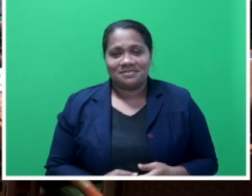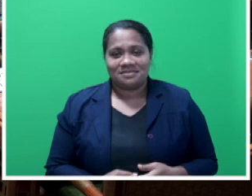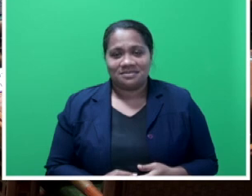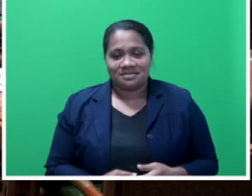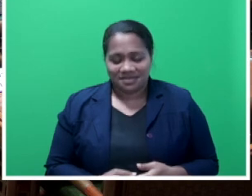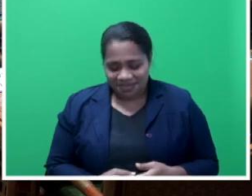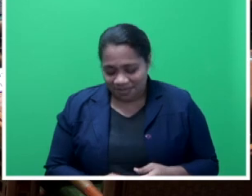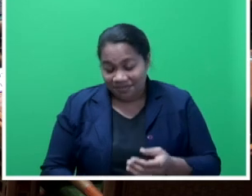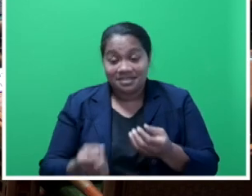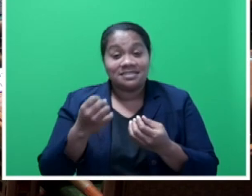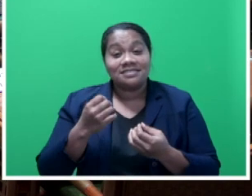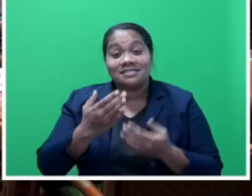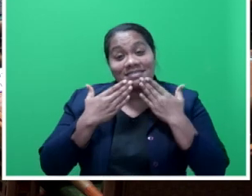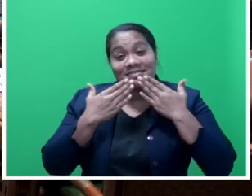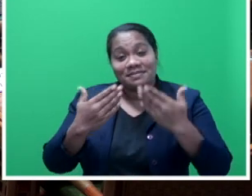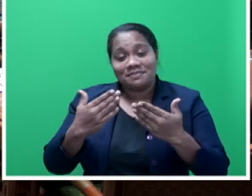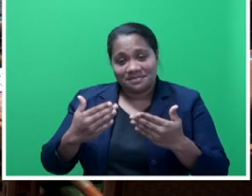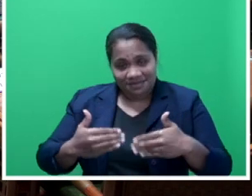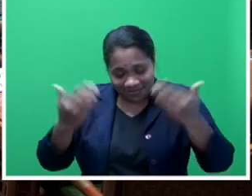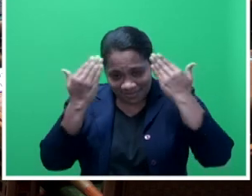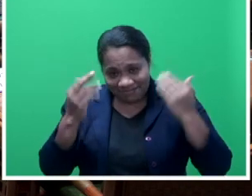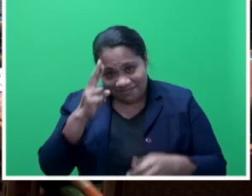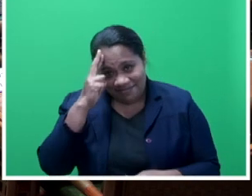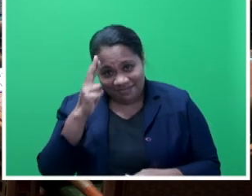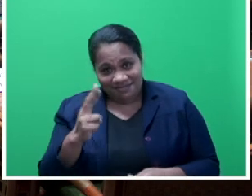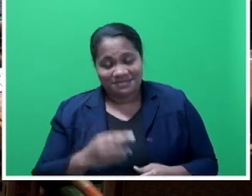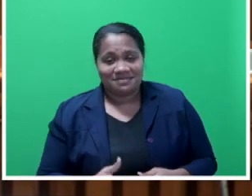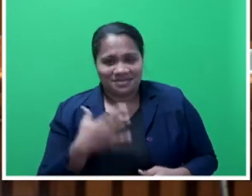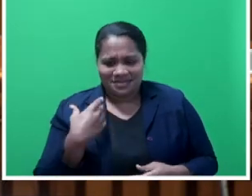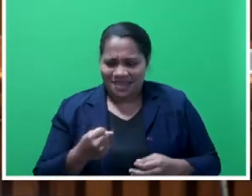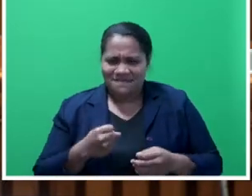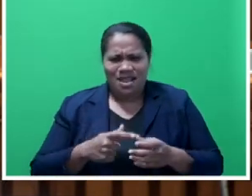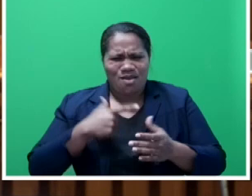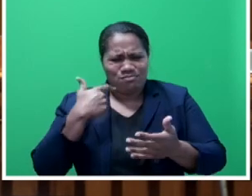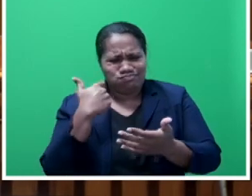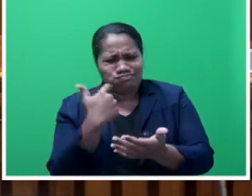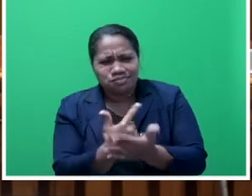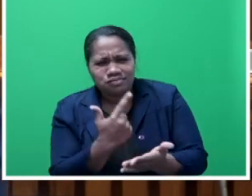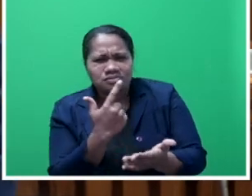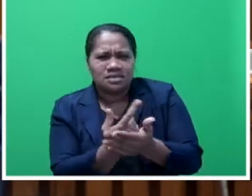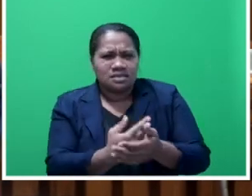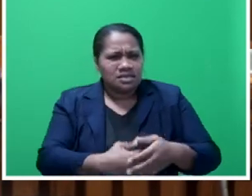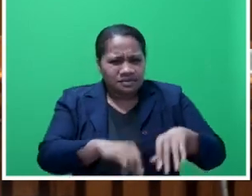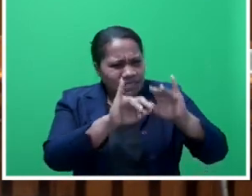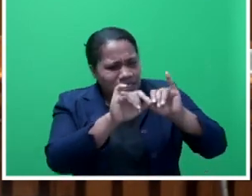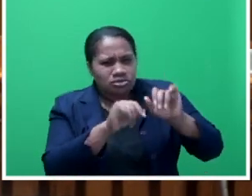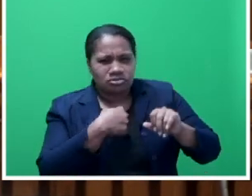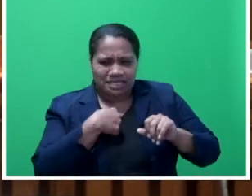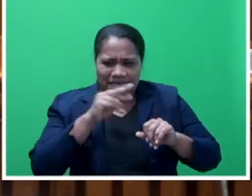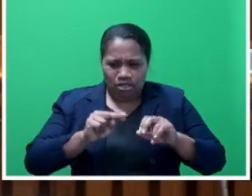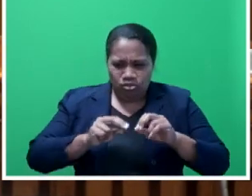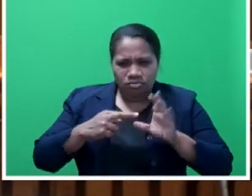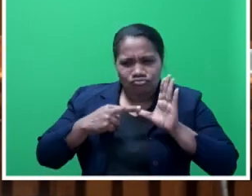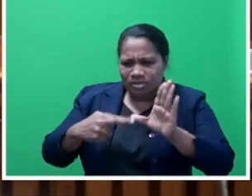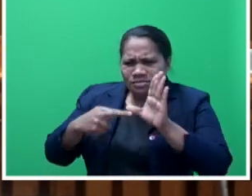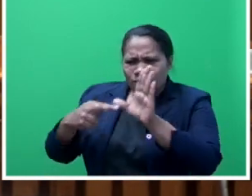Thank you, Mr. Speaker, sir. Mr. Speaker, sir, there's a whole lot of matters that I do need to respond to because